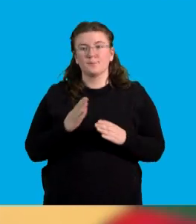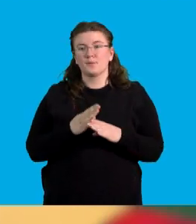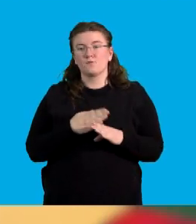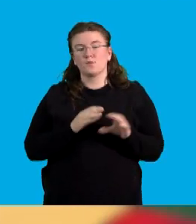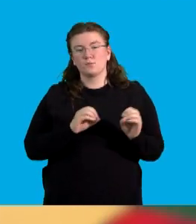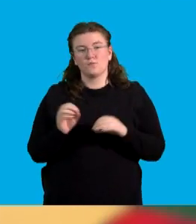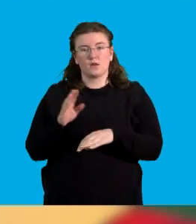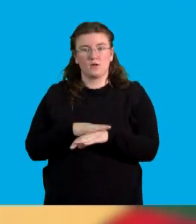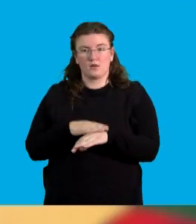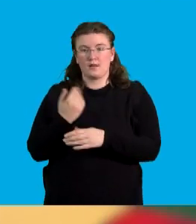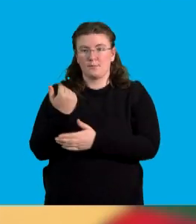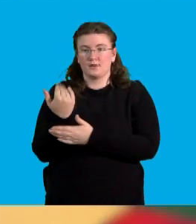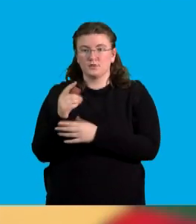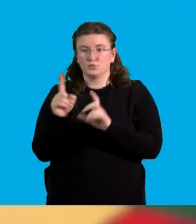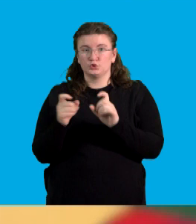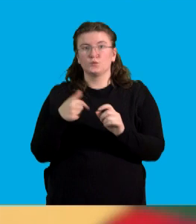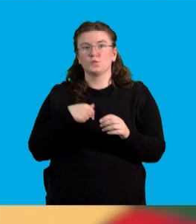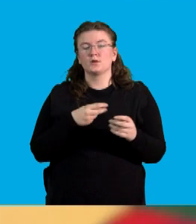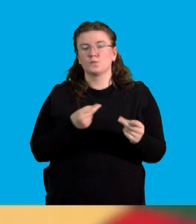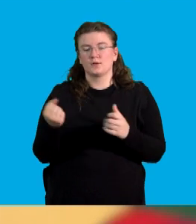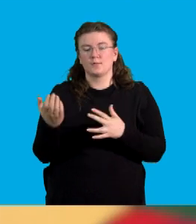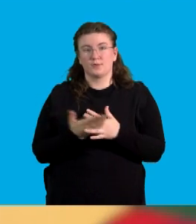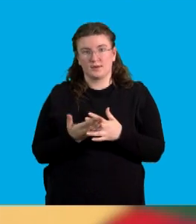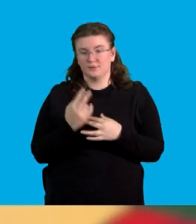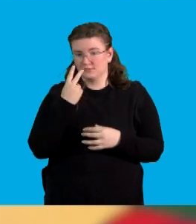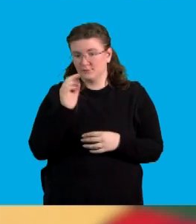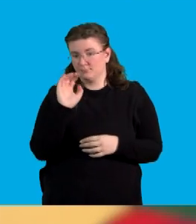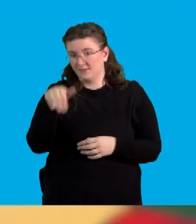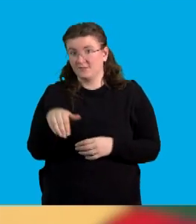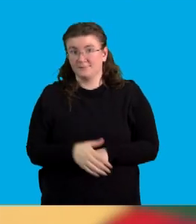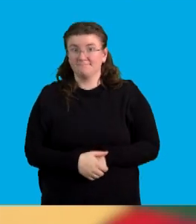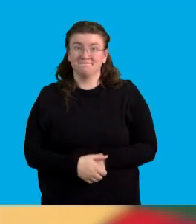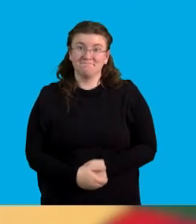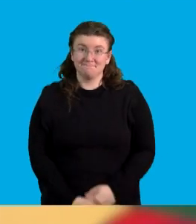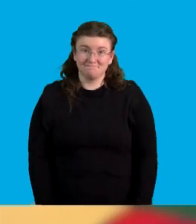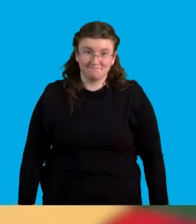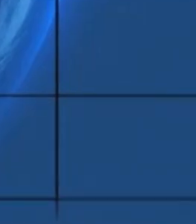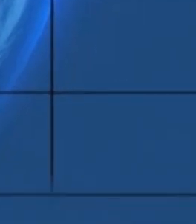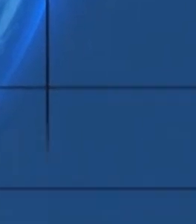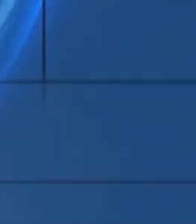questions, being the application questions, we're just going to quickly go for a short break, and I will see you just after this.